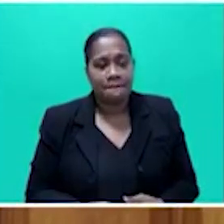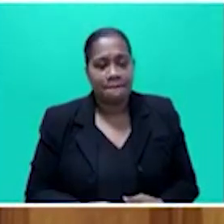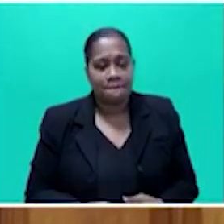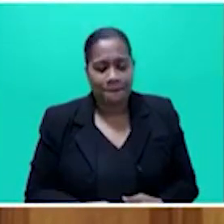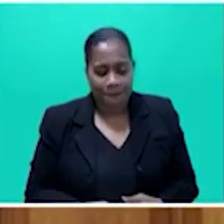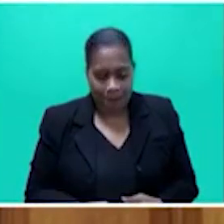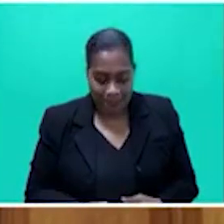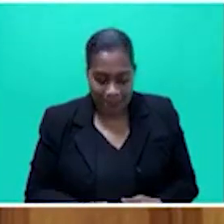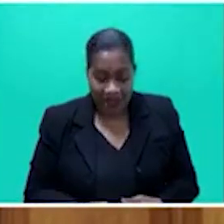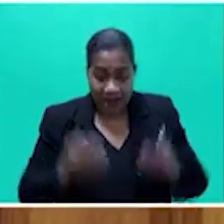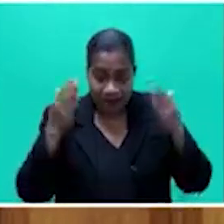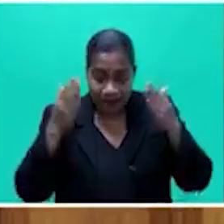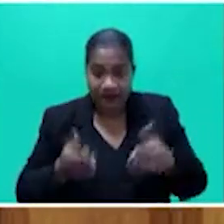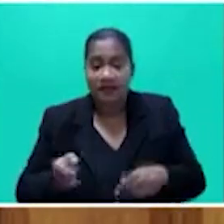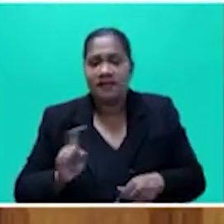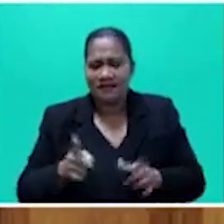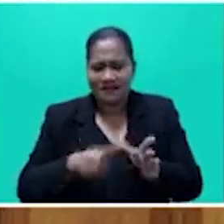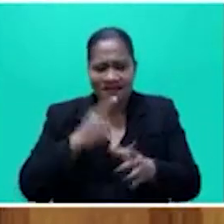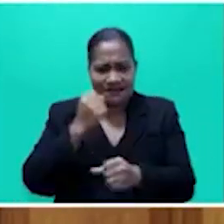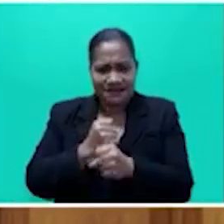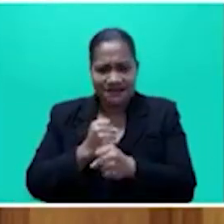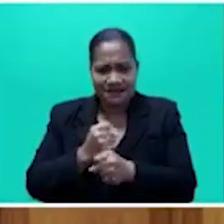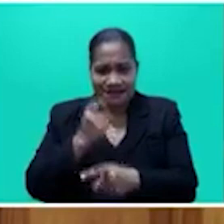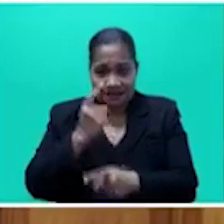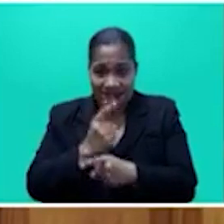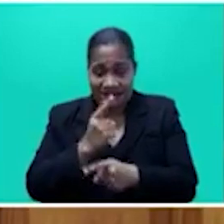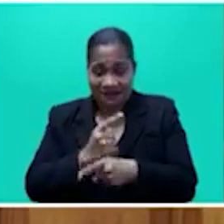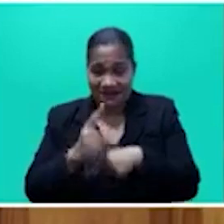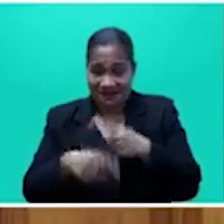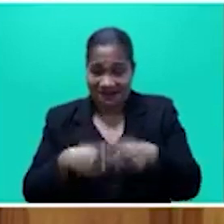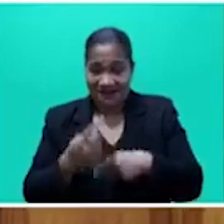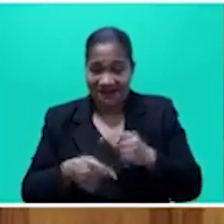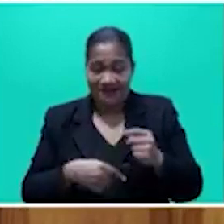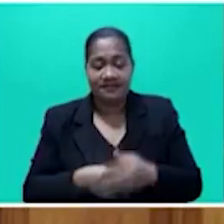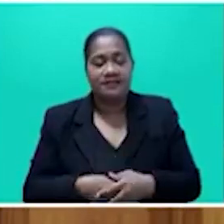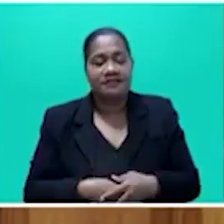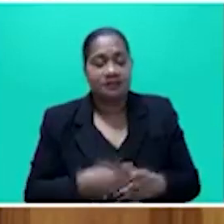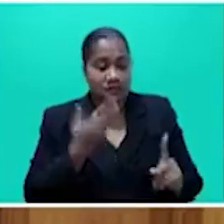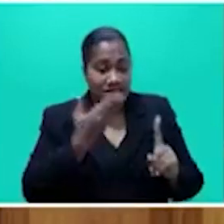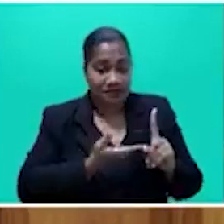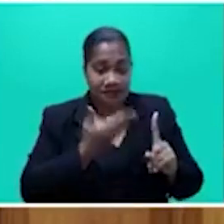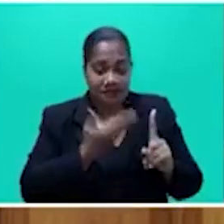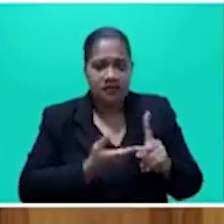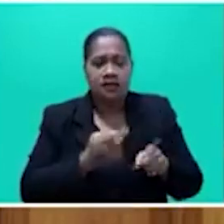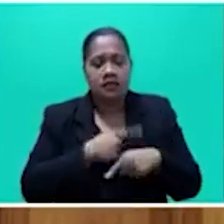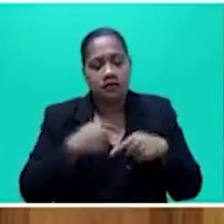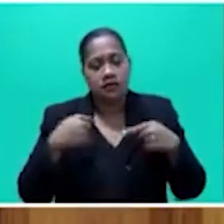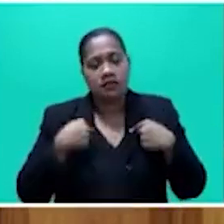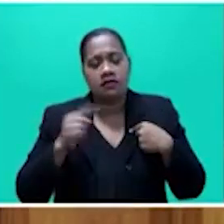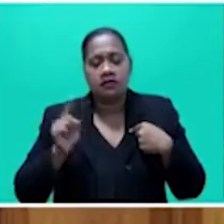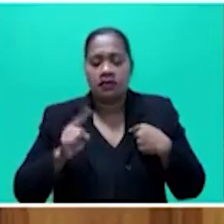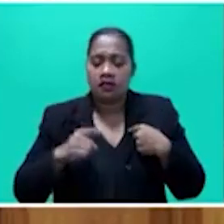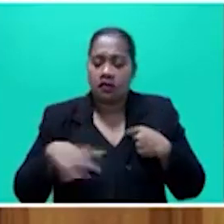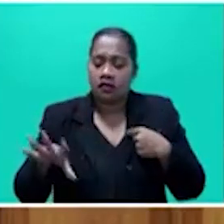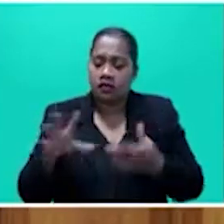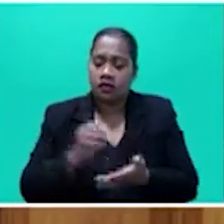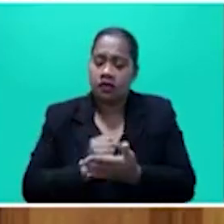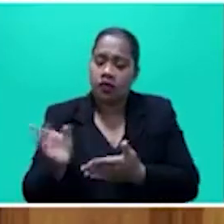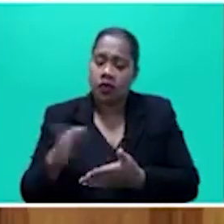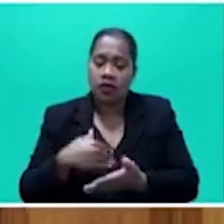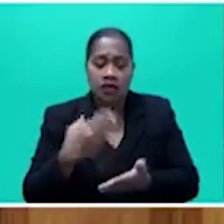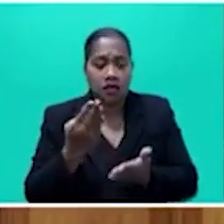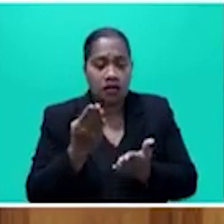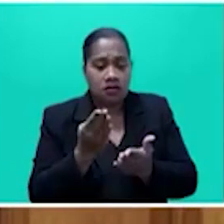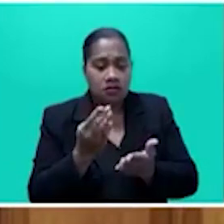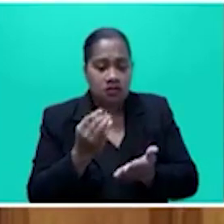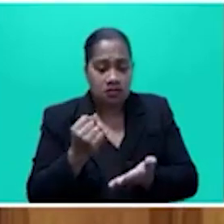by the Honorable Attorney General, that we are getting all this support in budget